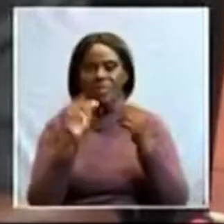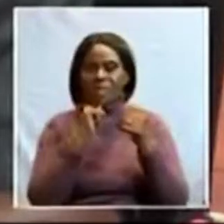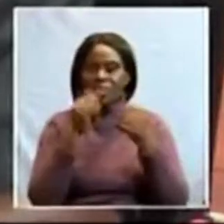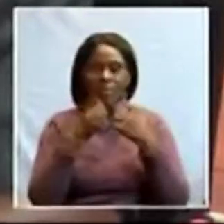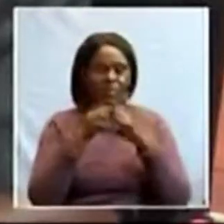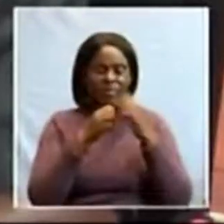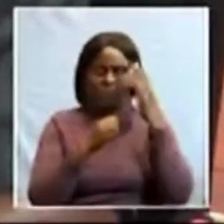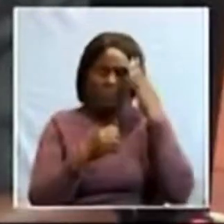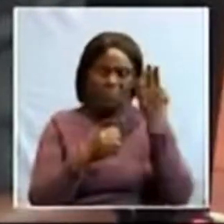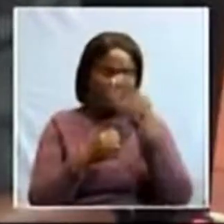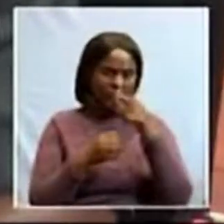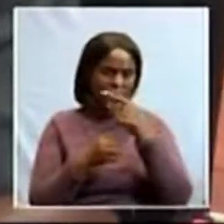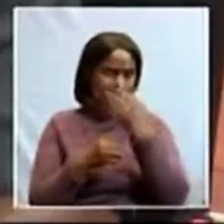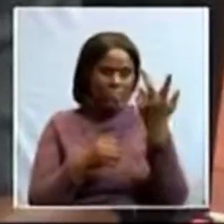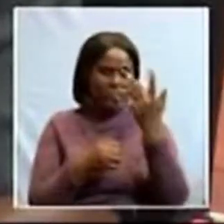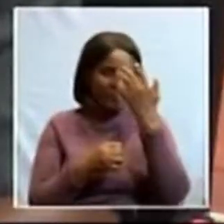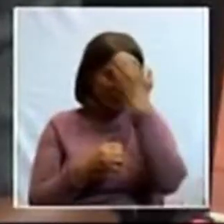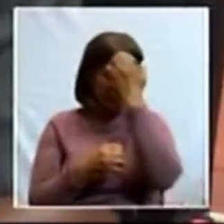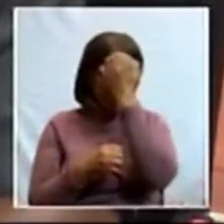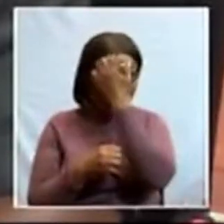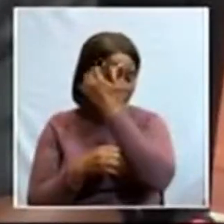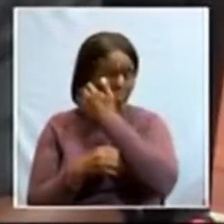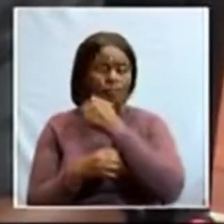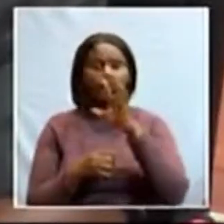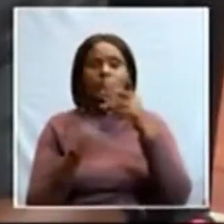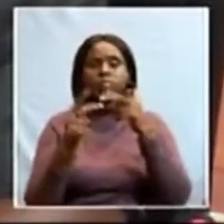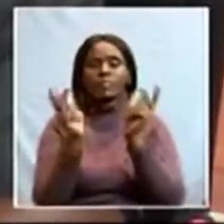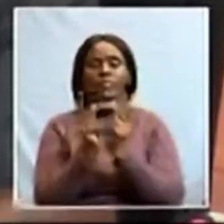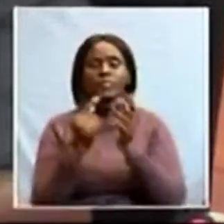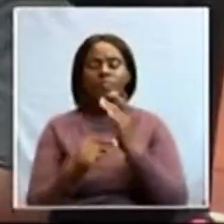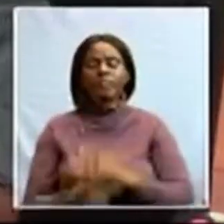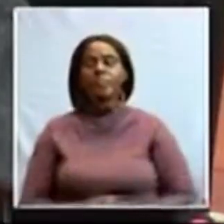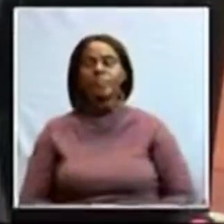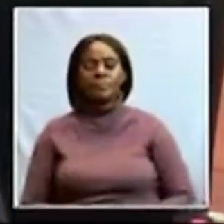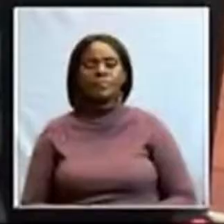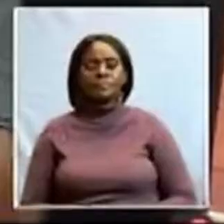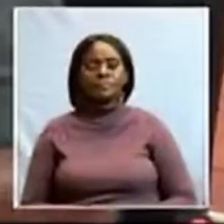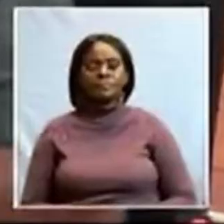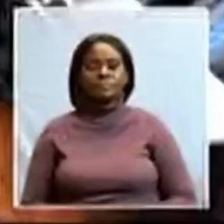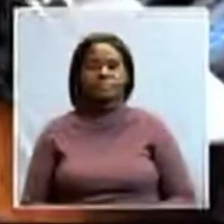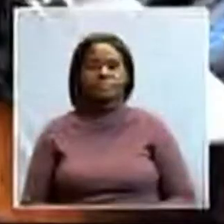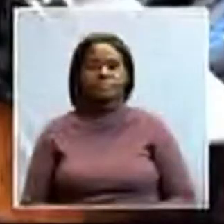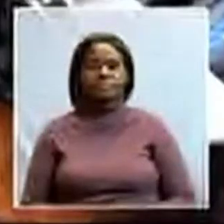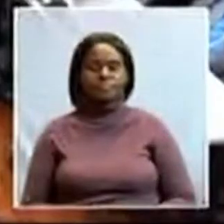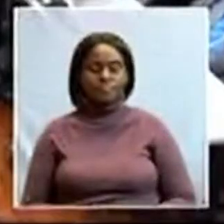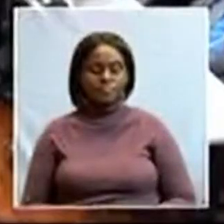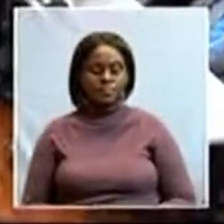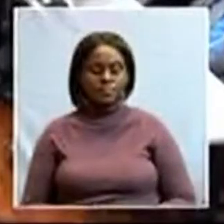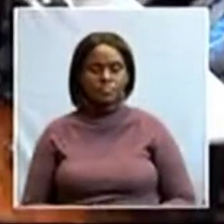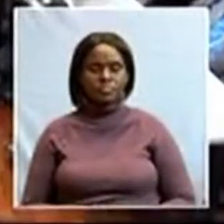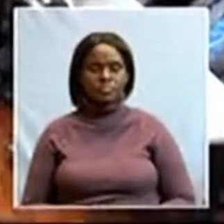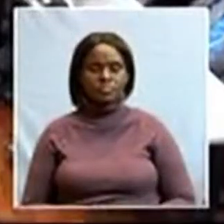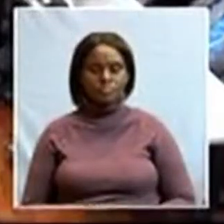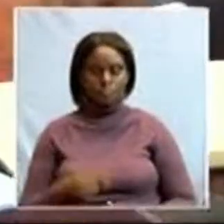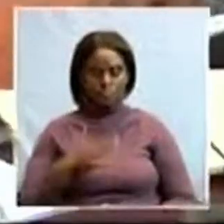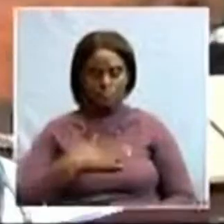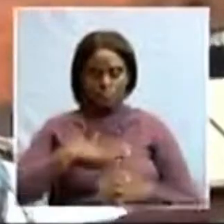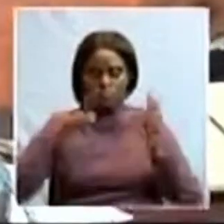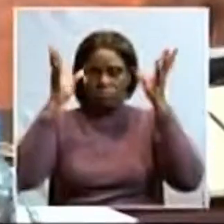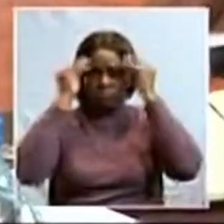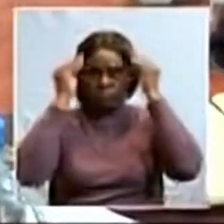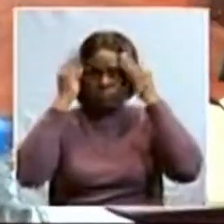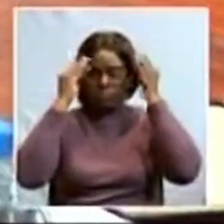mind. On those three, what is your position? Thank you so much, Chair. I think from my experience, I can